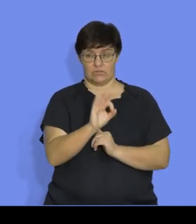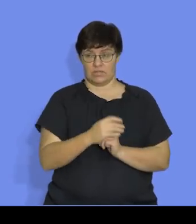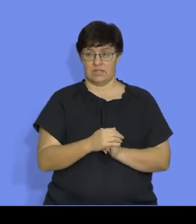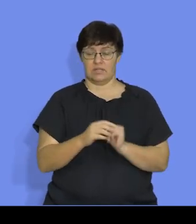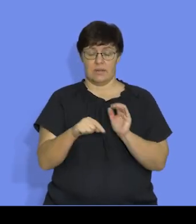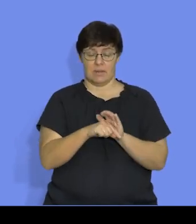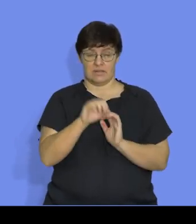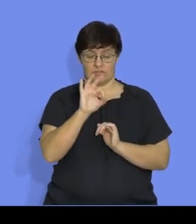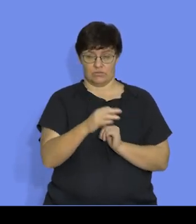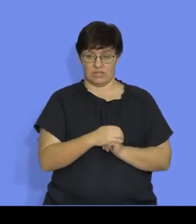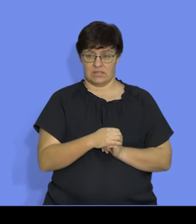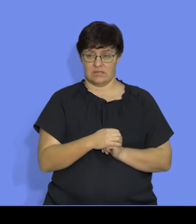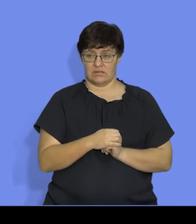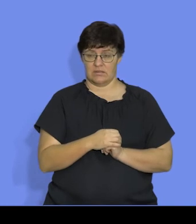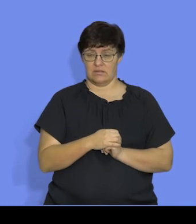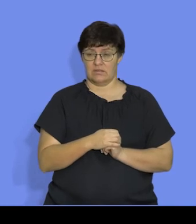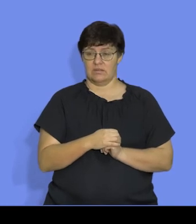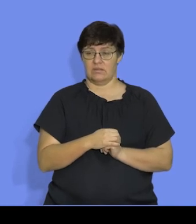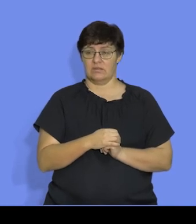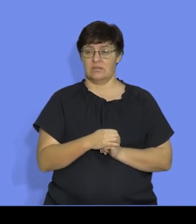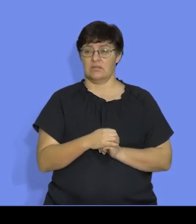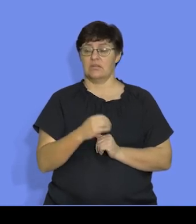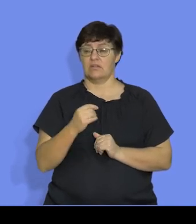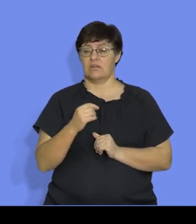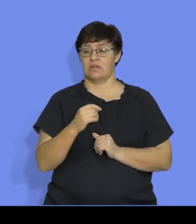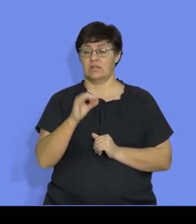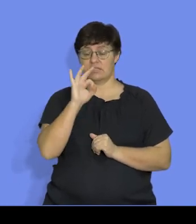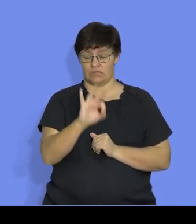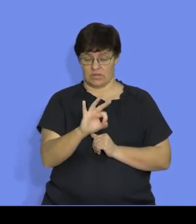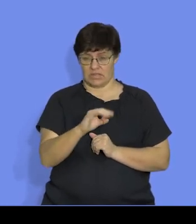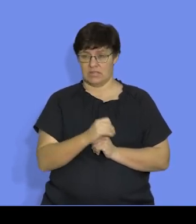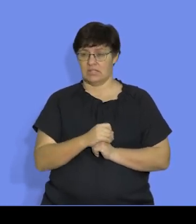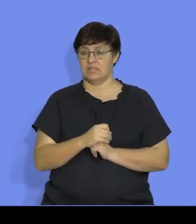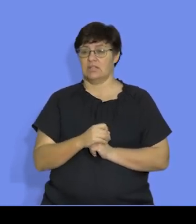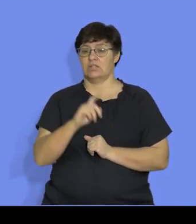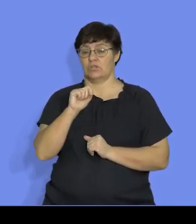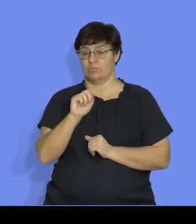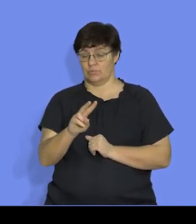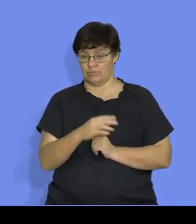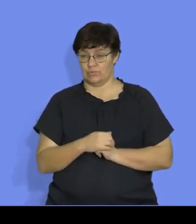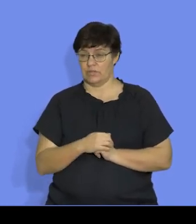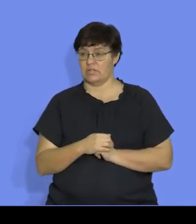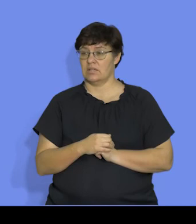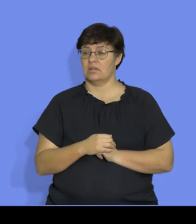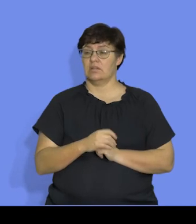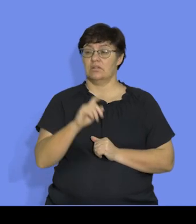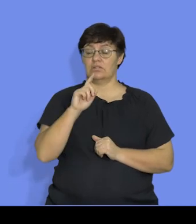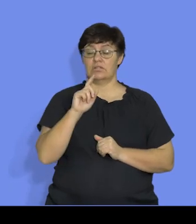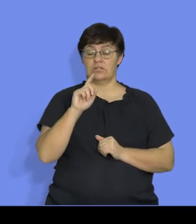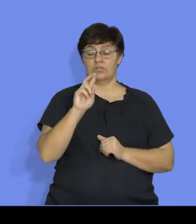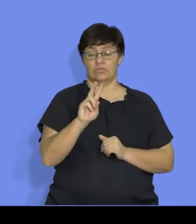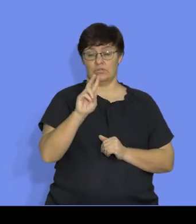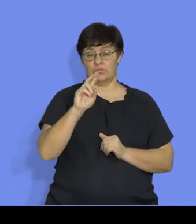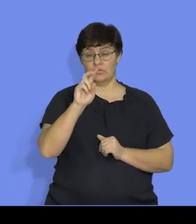3 minus 3 for term 1. I know that 3 will be the value of term 2, and